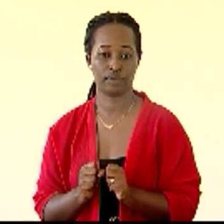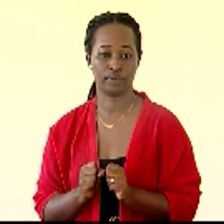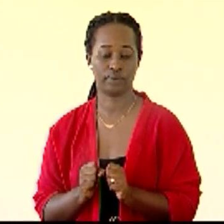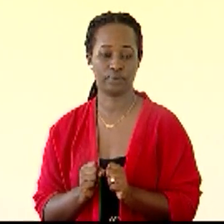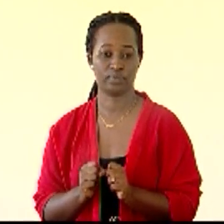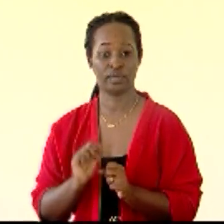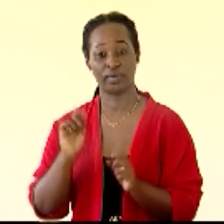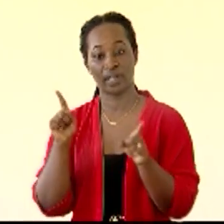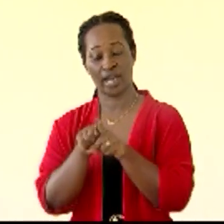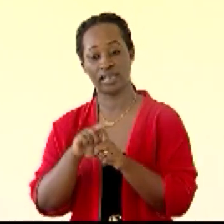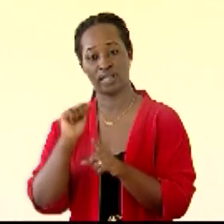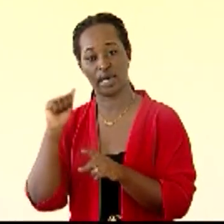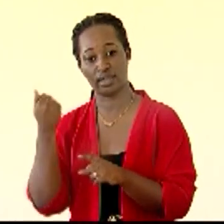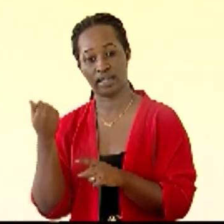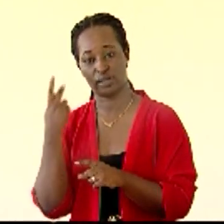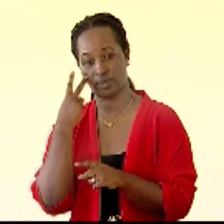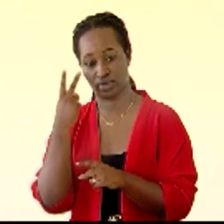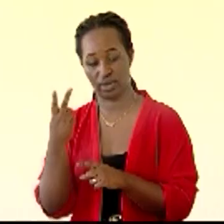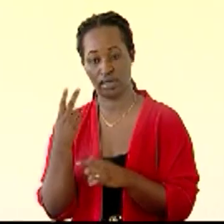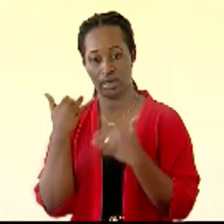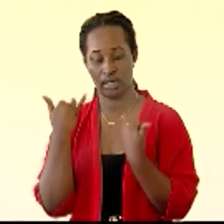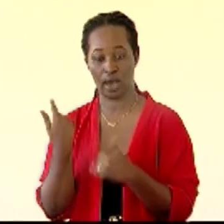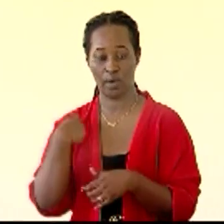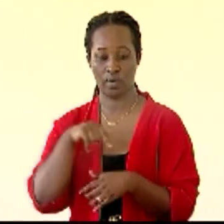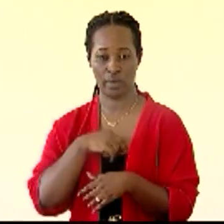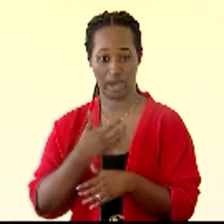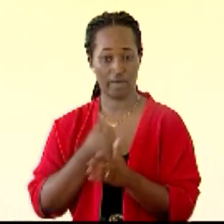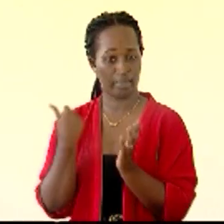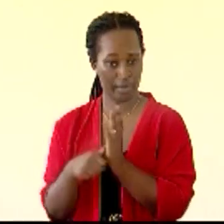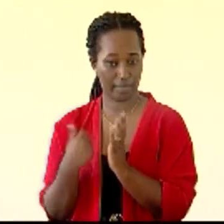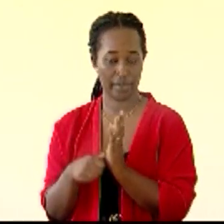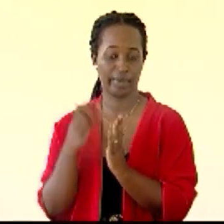as others do come. Now we have a problem happening.